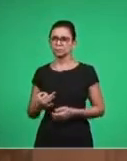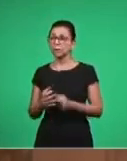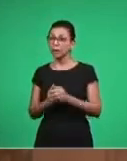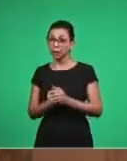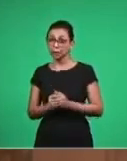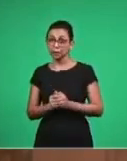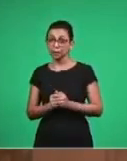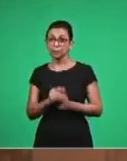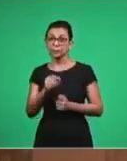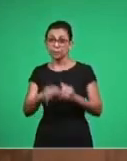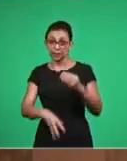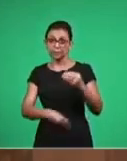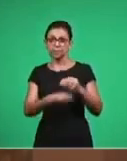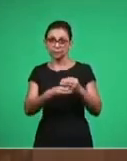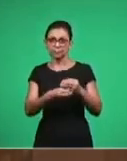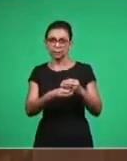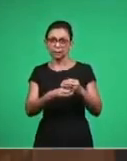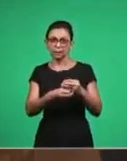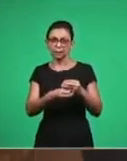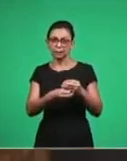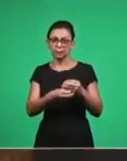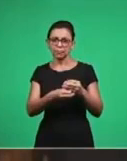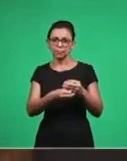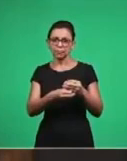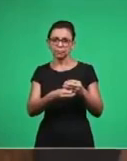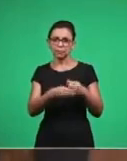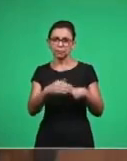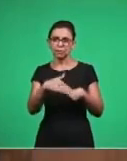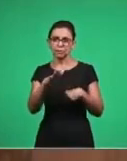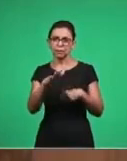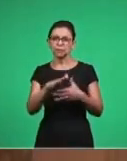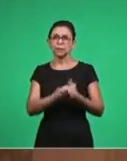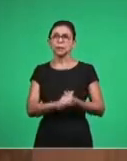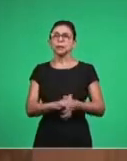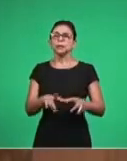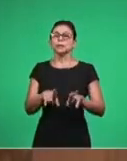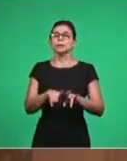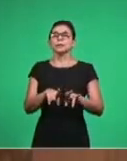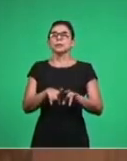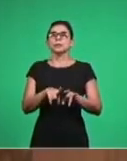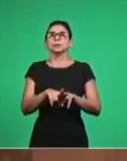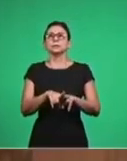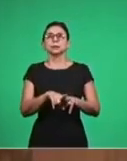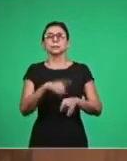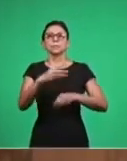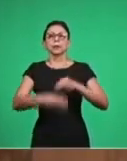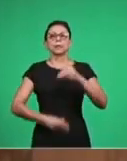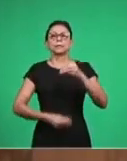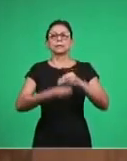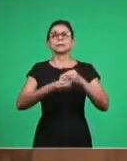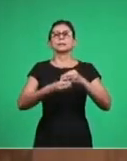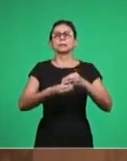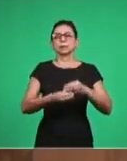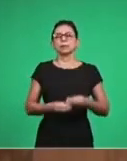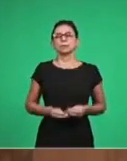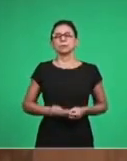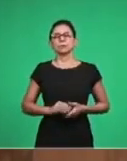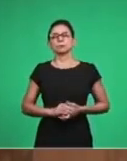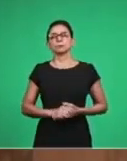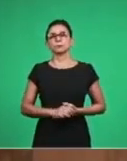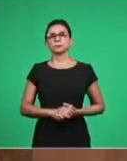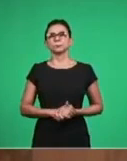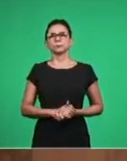And that is why the second and third characteristics is discernment, humility,